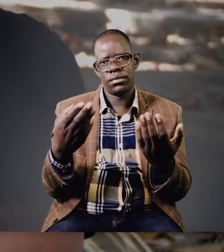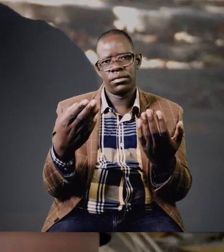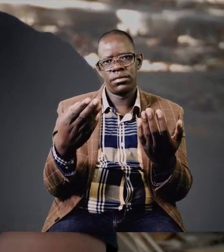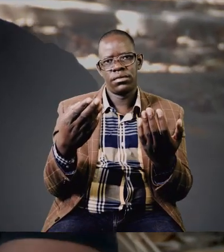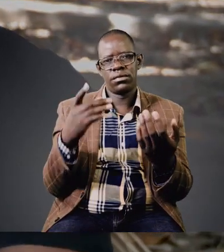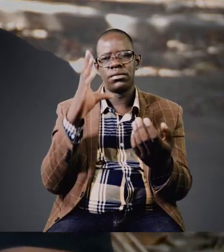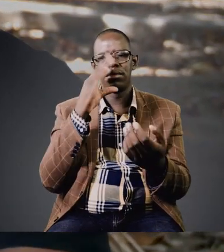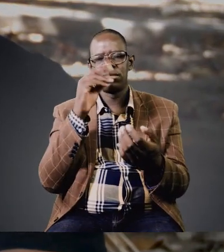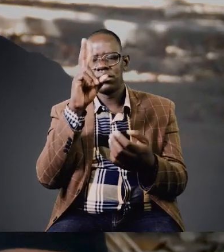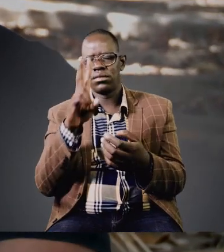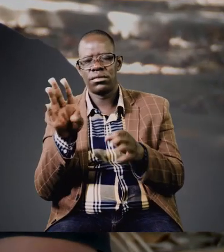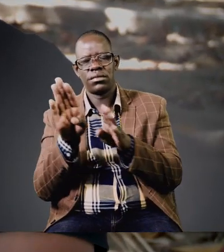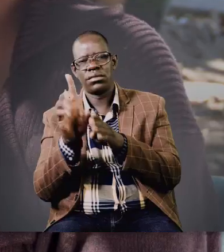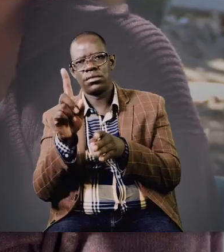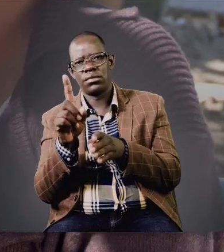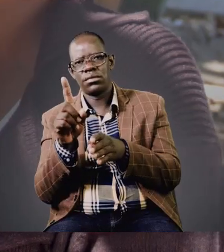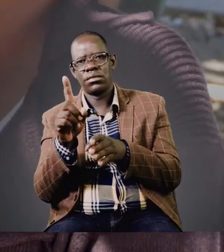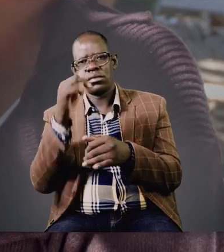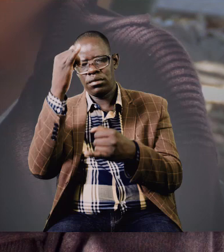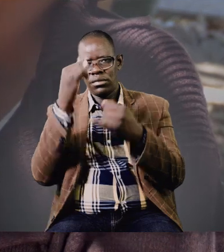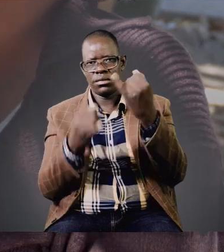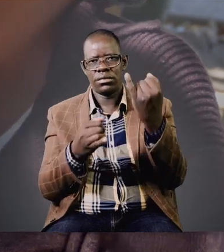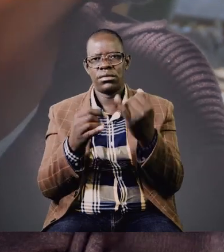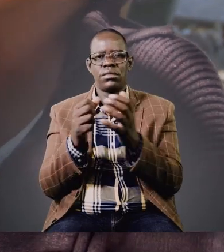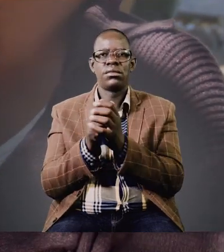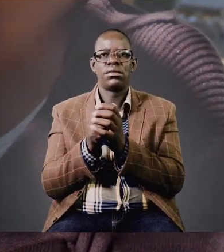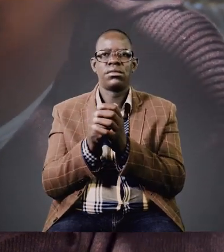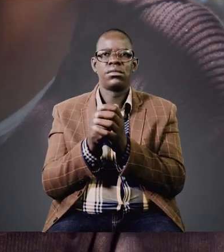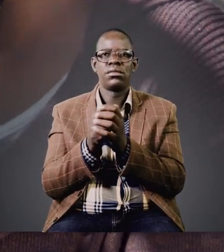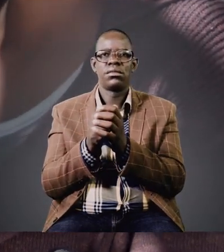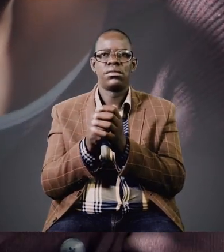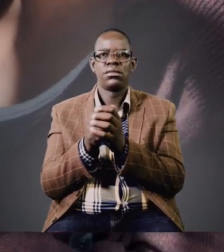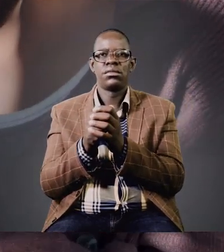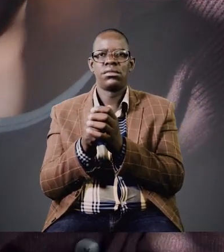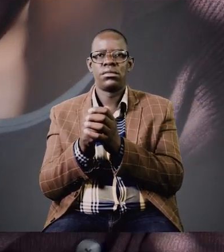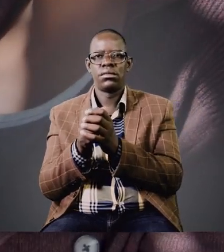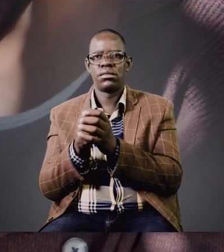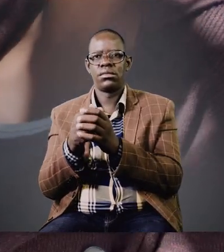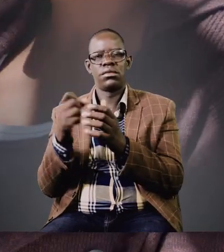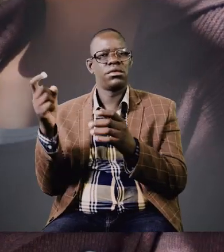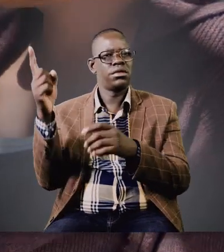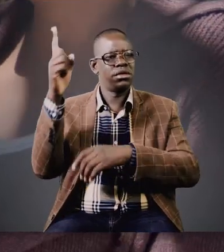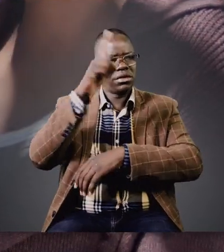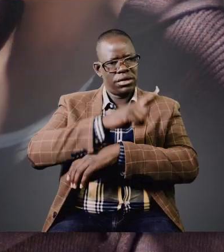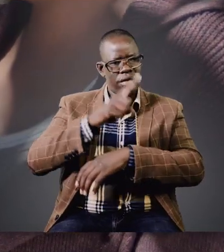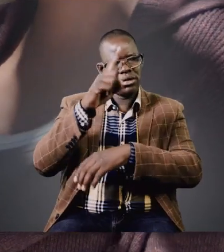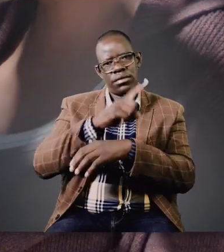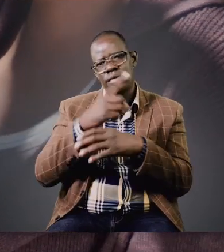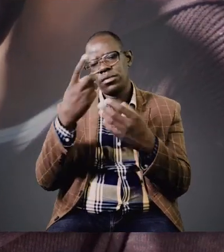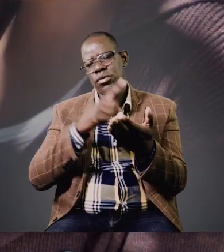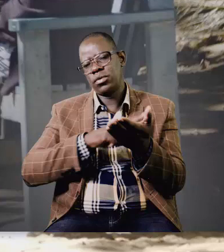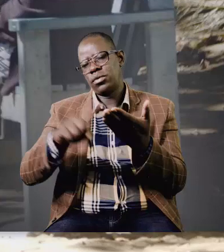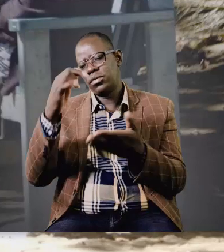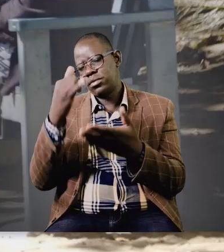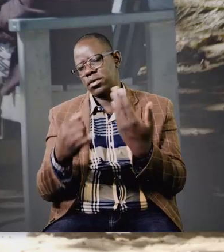are talking about? Well, this is the last wave, Vino, and it can actually occur for days or even weeks after the earthquake